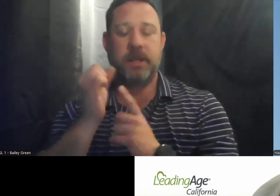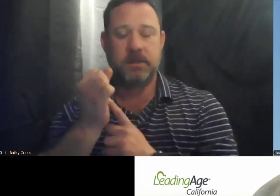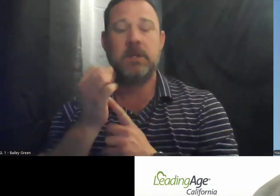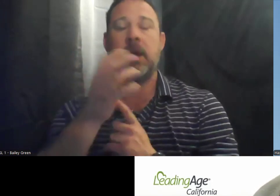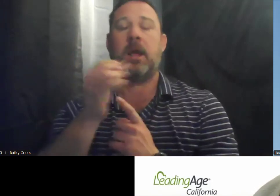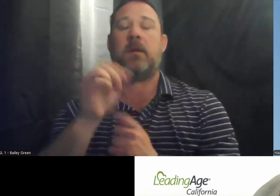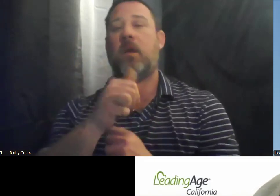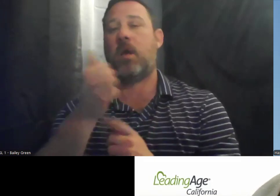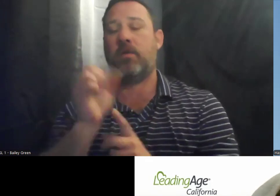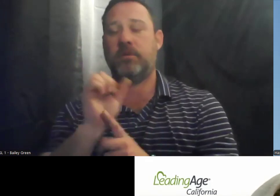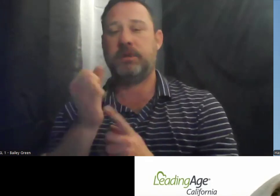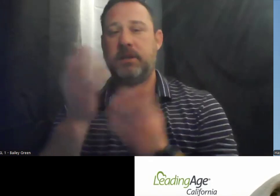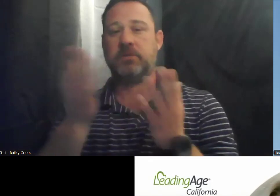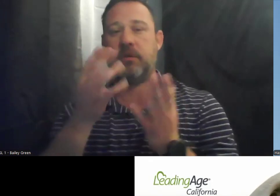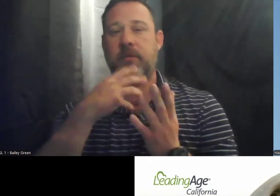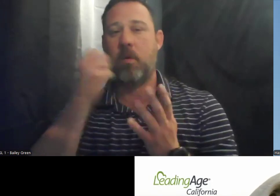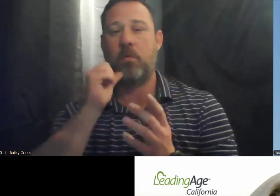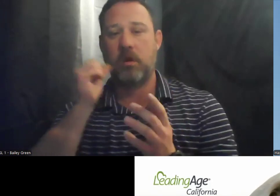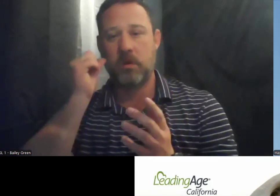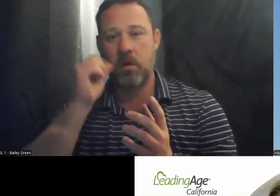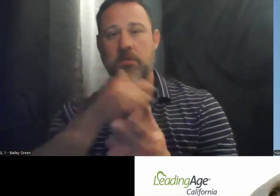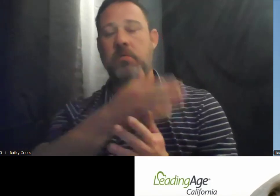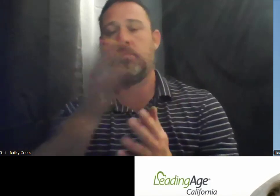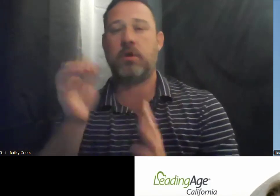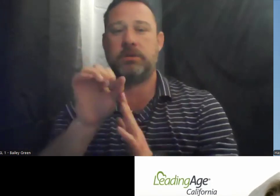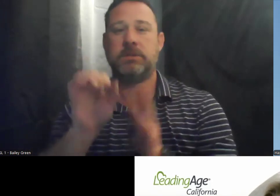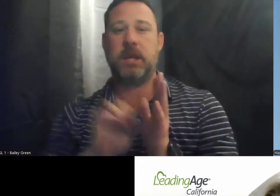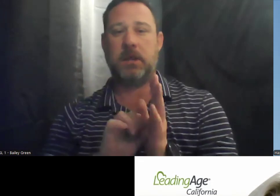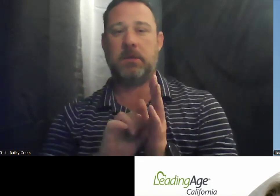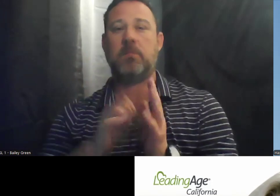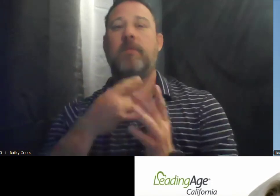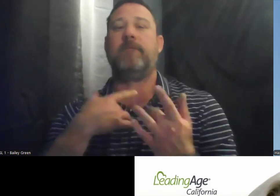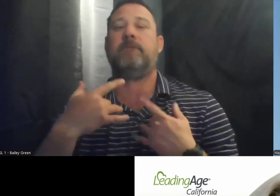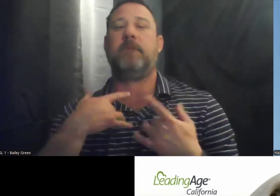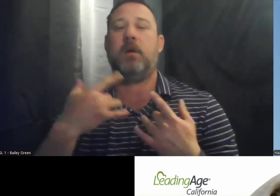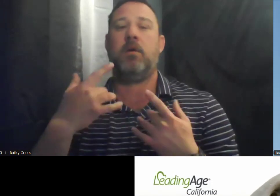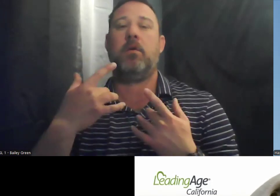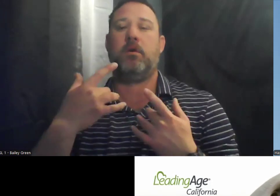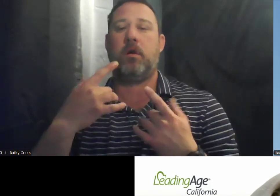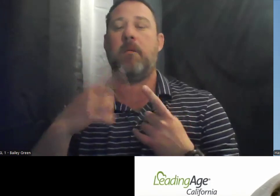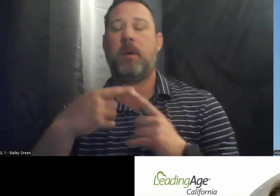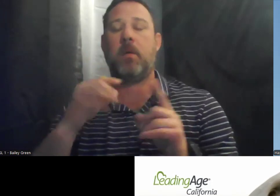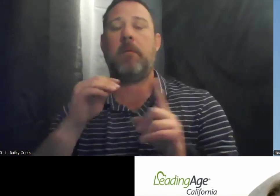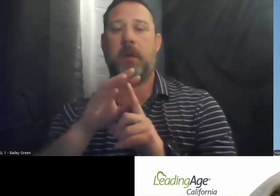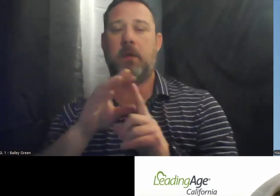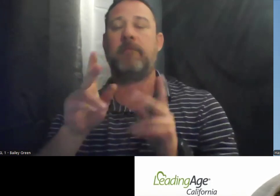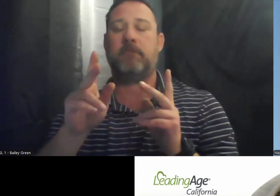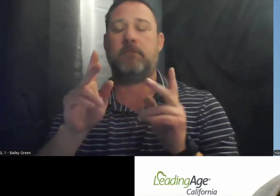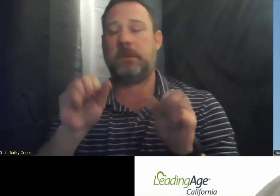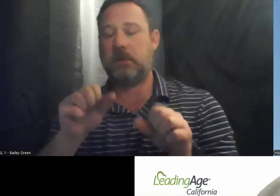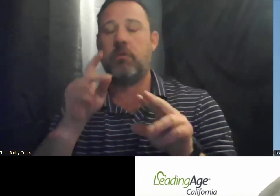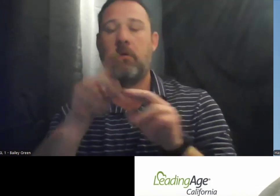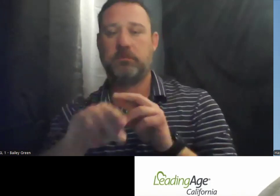other settings serving older adults across the state. And so we're very concerned about the impact of the potential